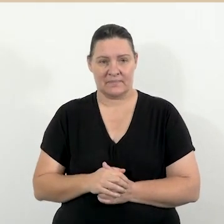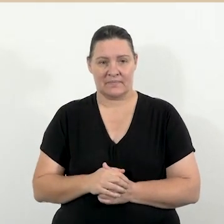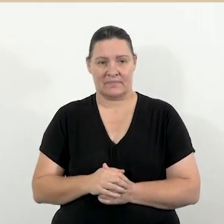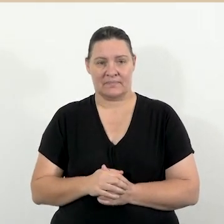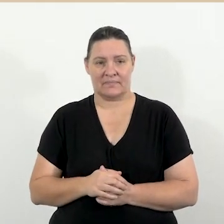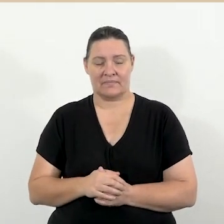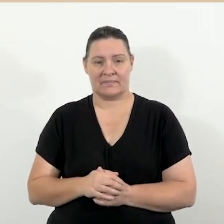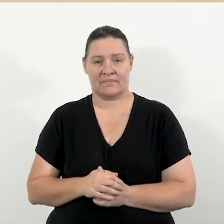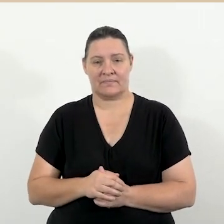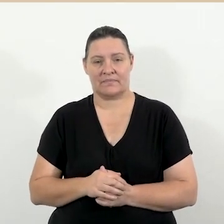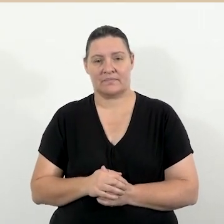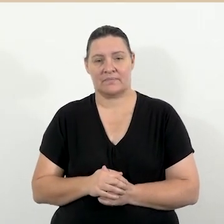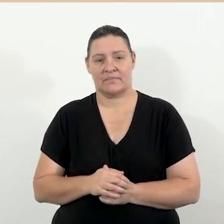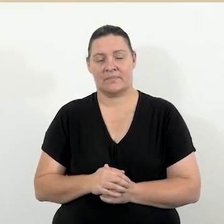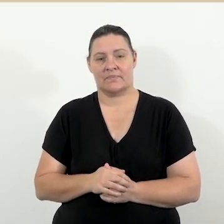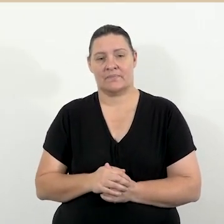Hydrosphere.